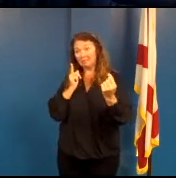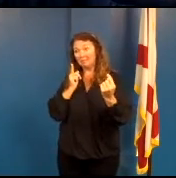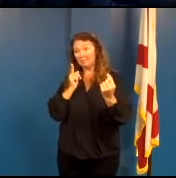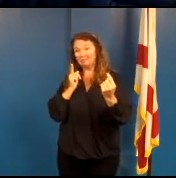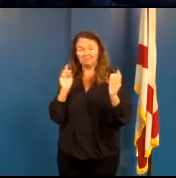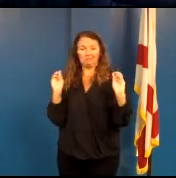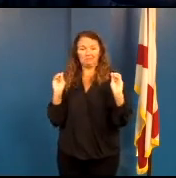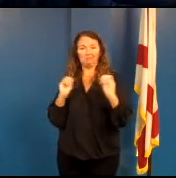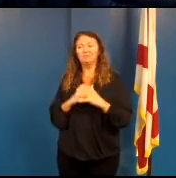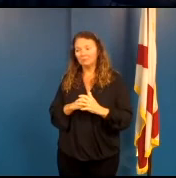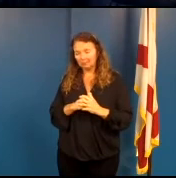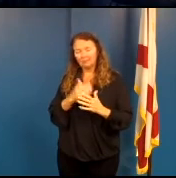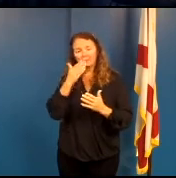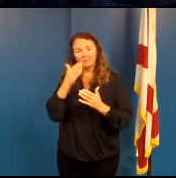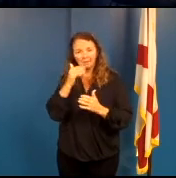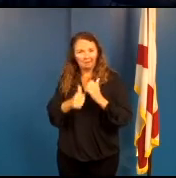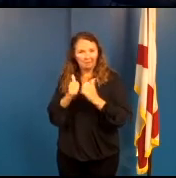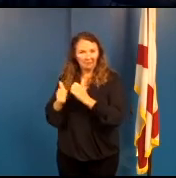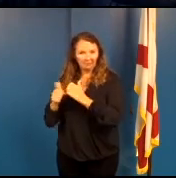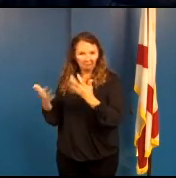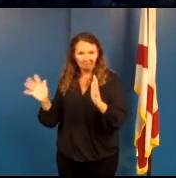opposed? Nope. Thank you.